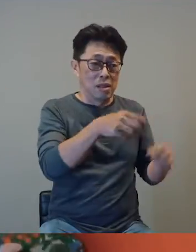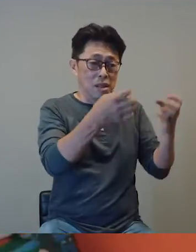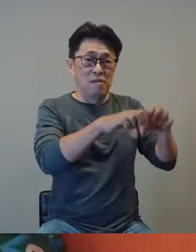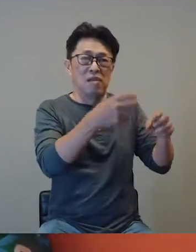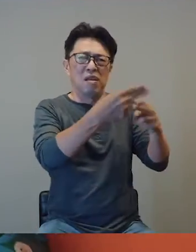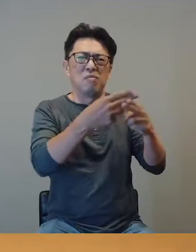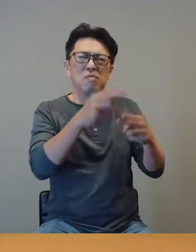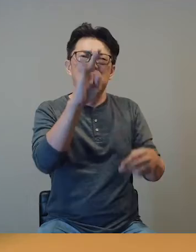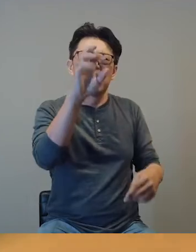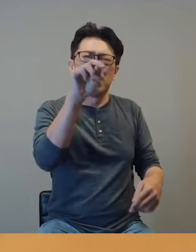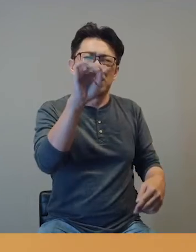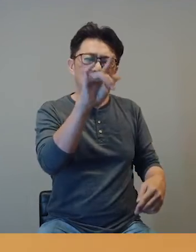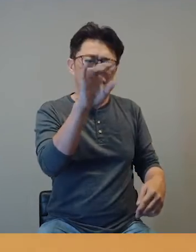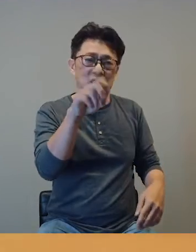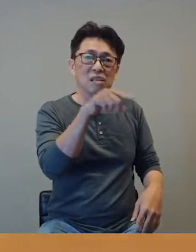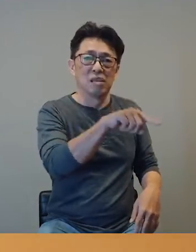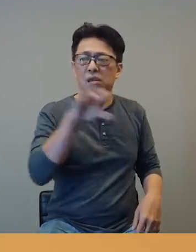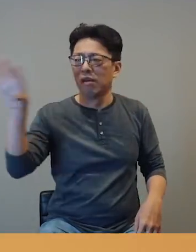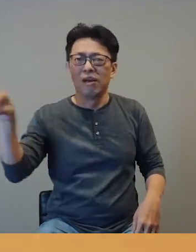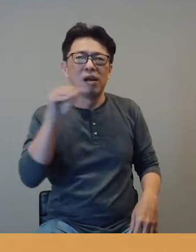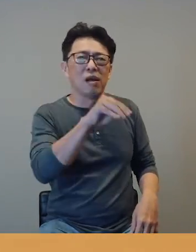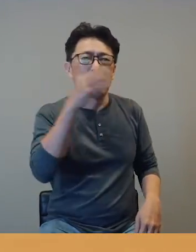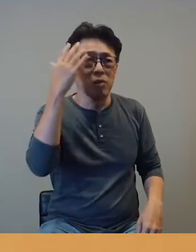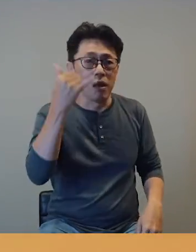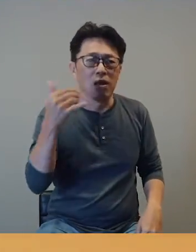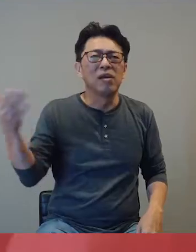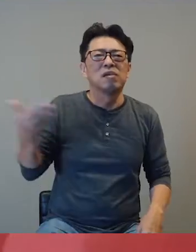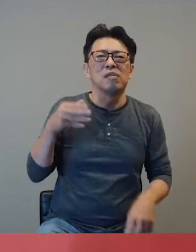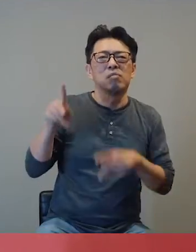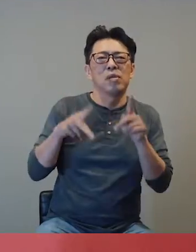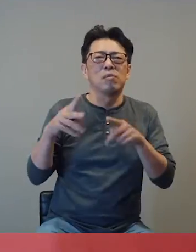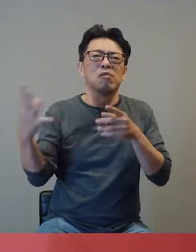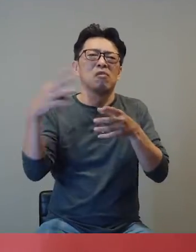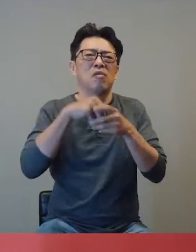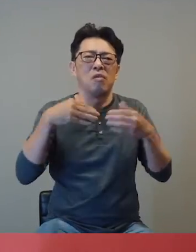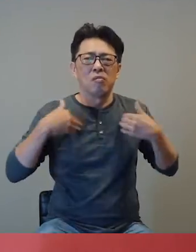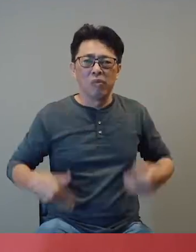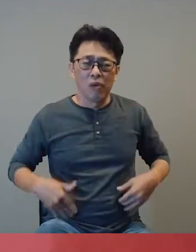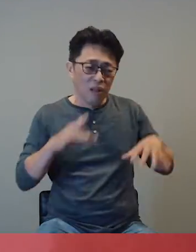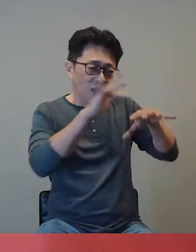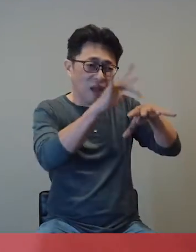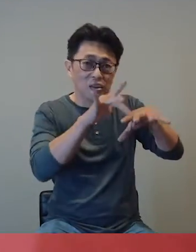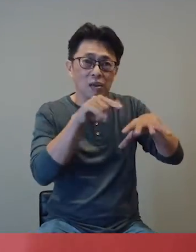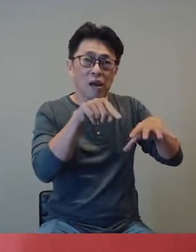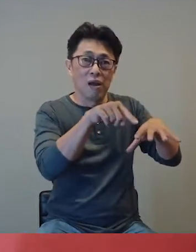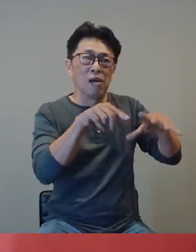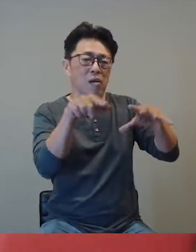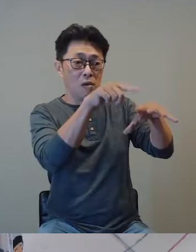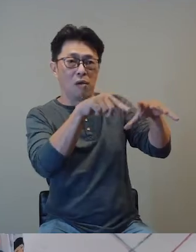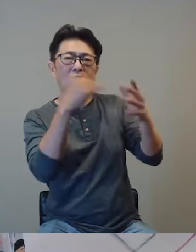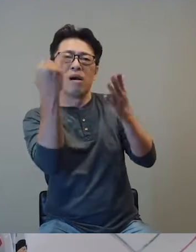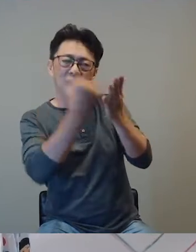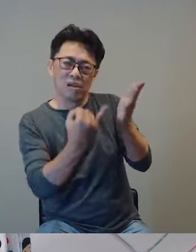in these elements in the Biennale, where you're truly invited to be like in physical contact